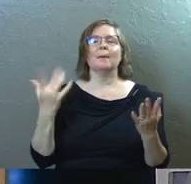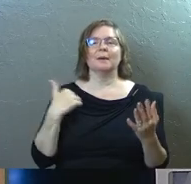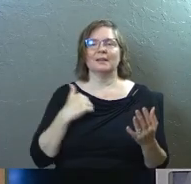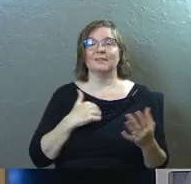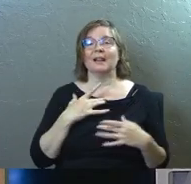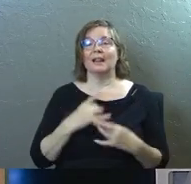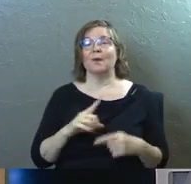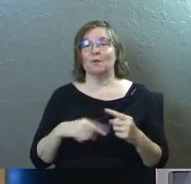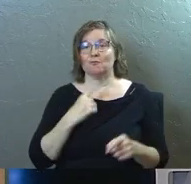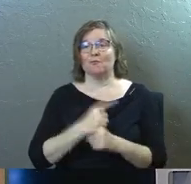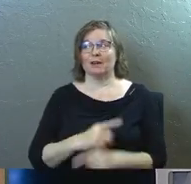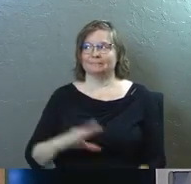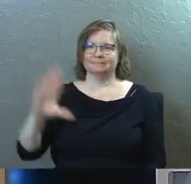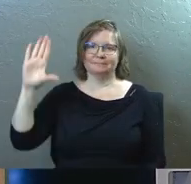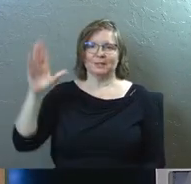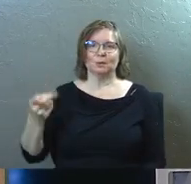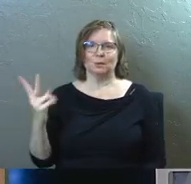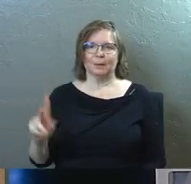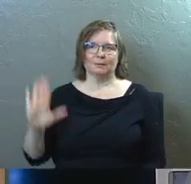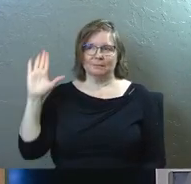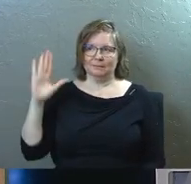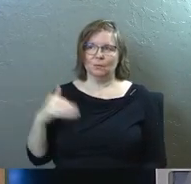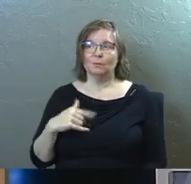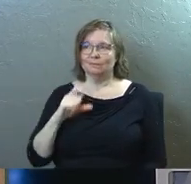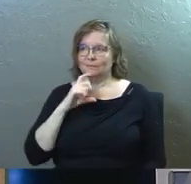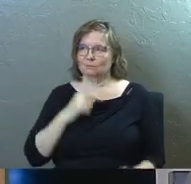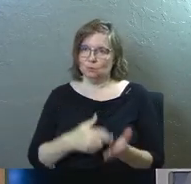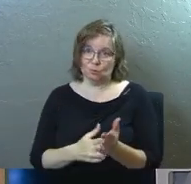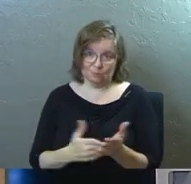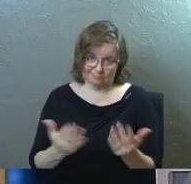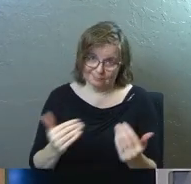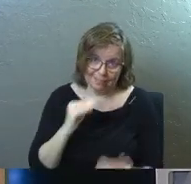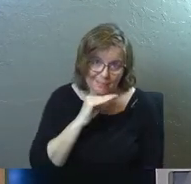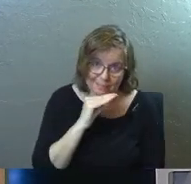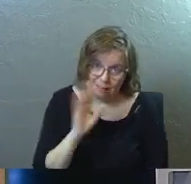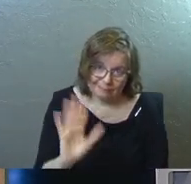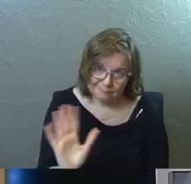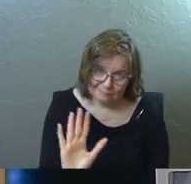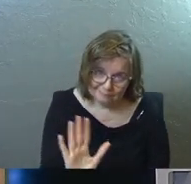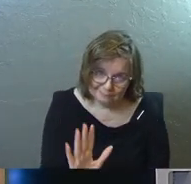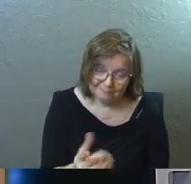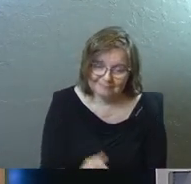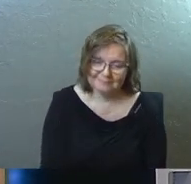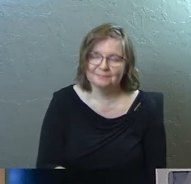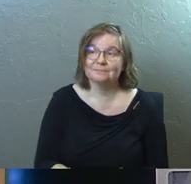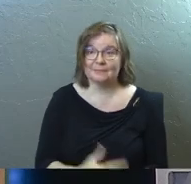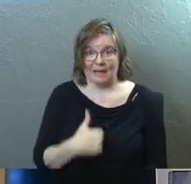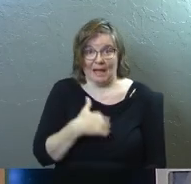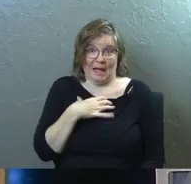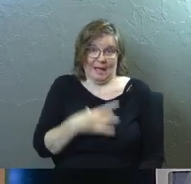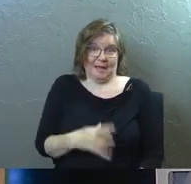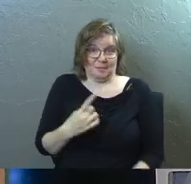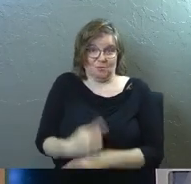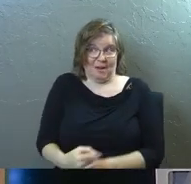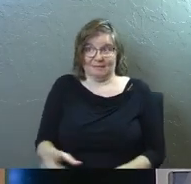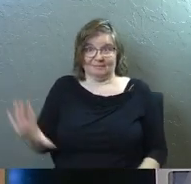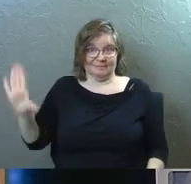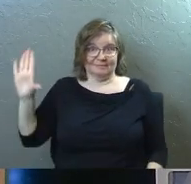us like it when we're right? Like two people raised their hands. I was like, so we gotta talk about the truth now. We can't be lying in church, right? I like to be